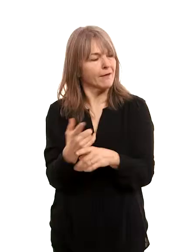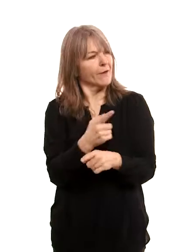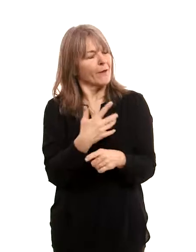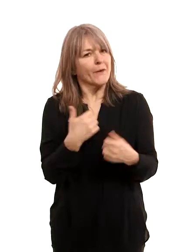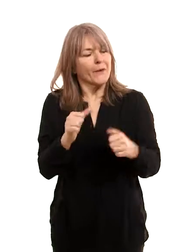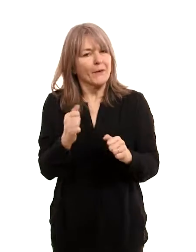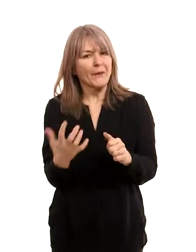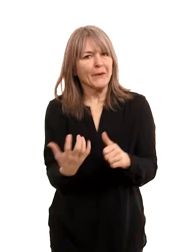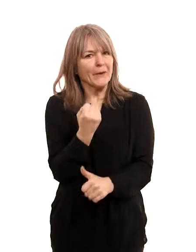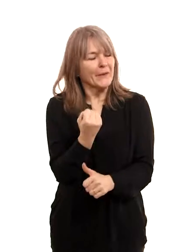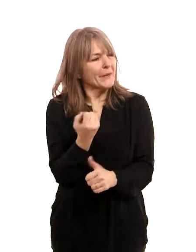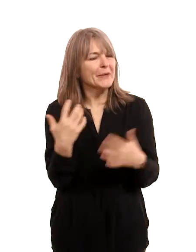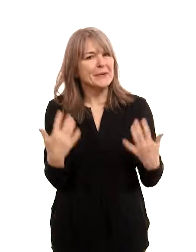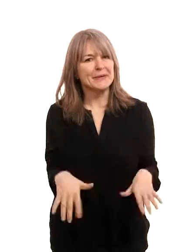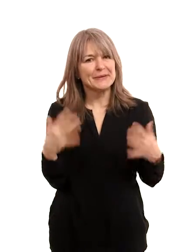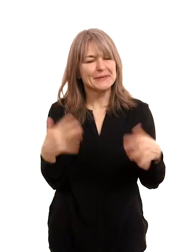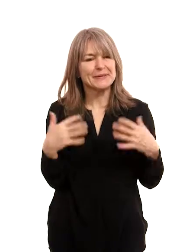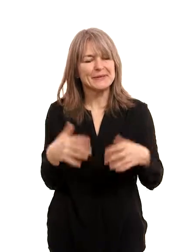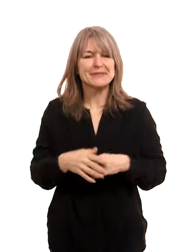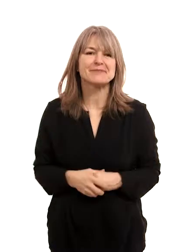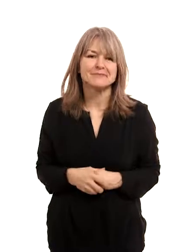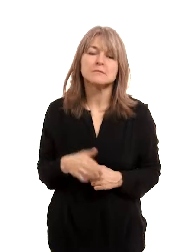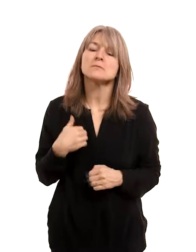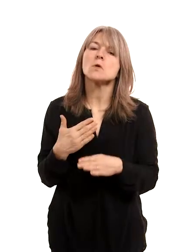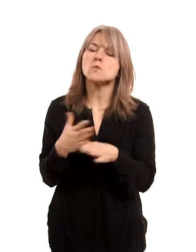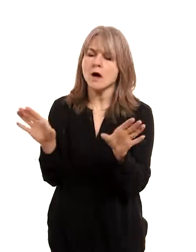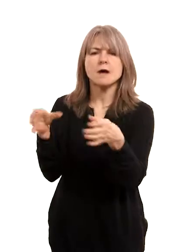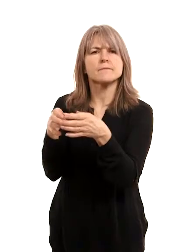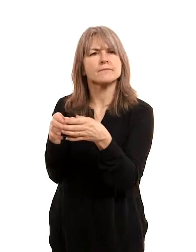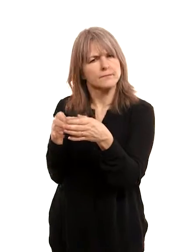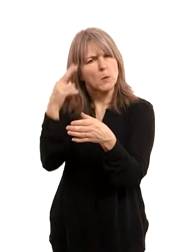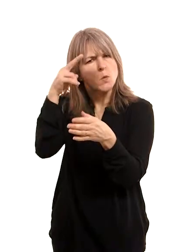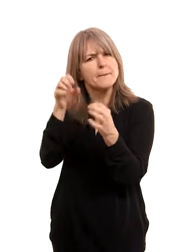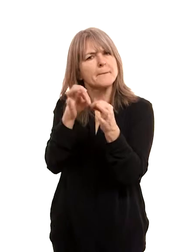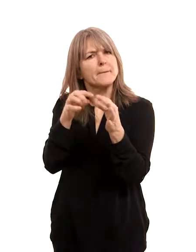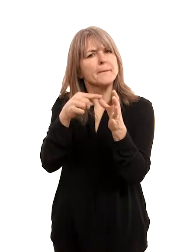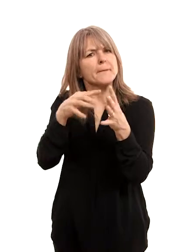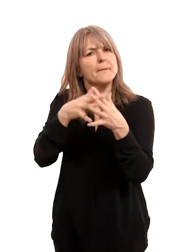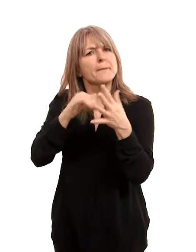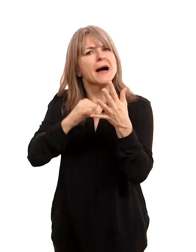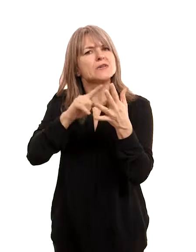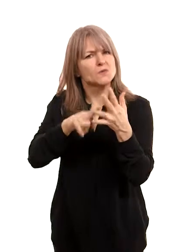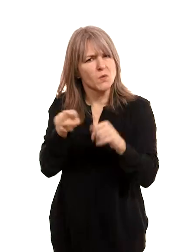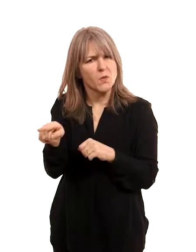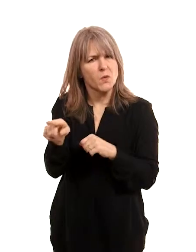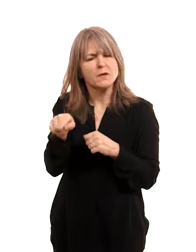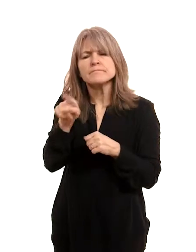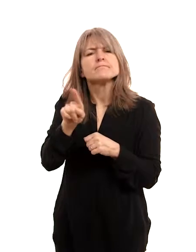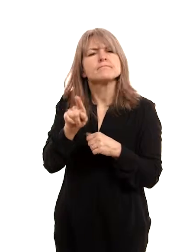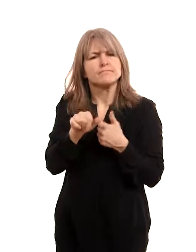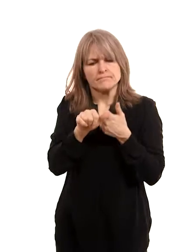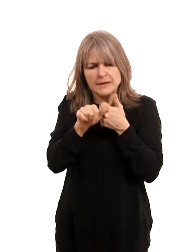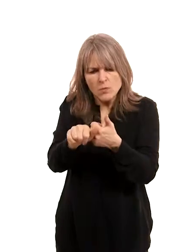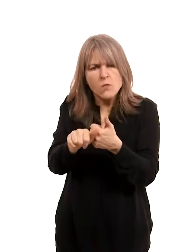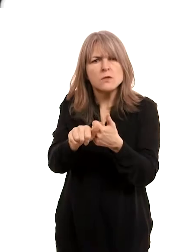work. I work for an organization called BSL. We support victims of domestic violence who are from Black and ethnic minority